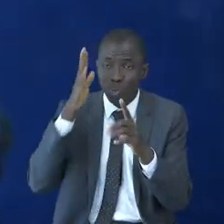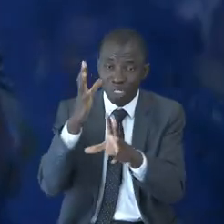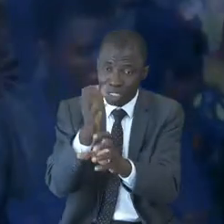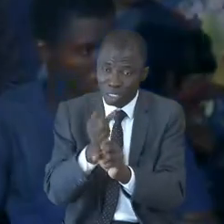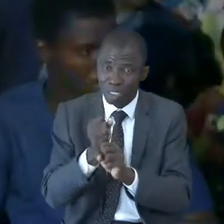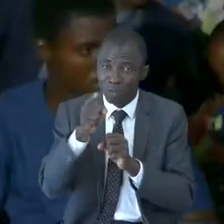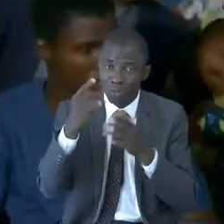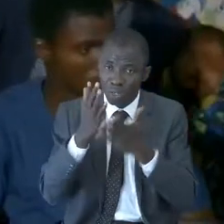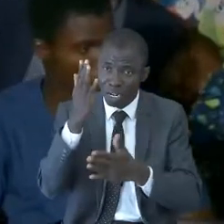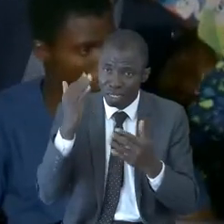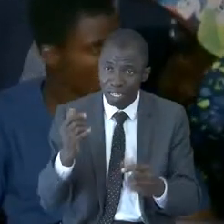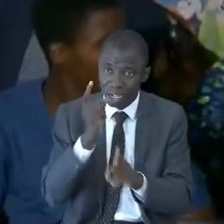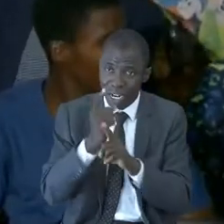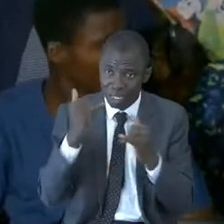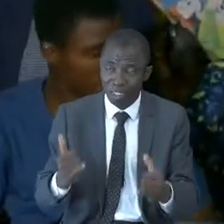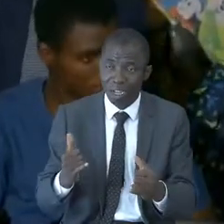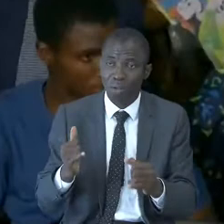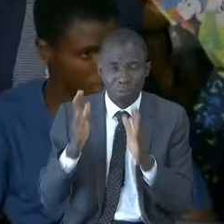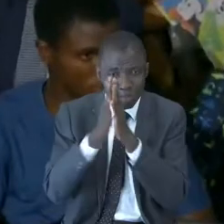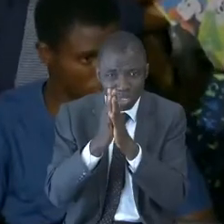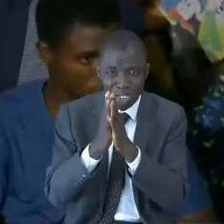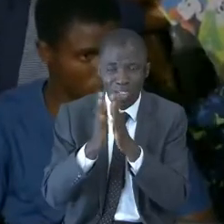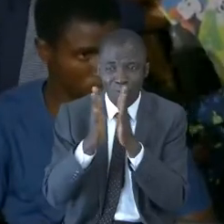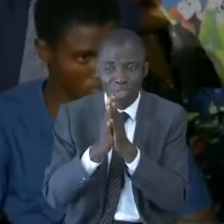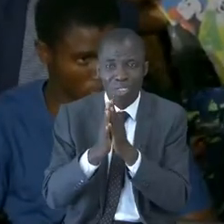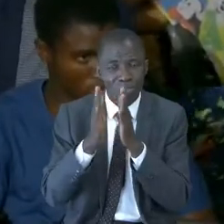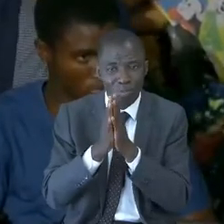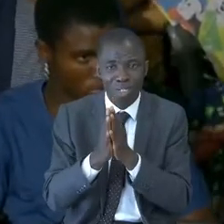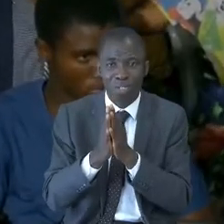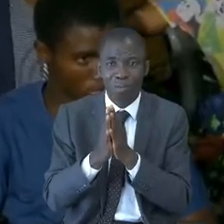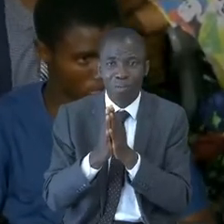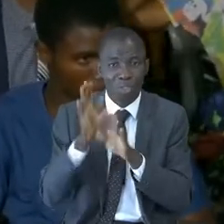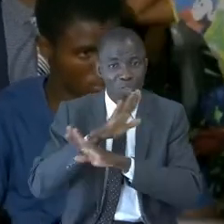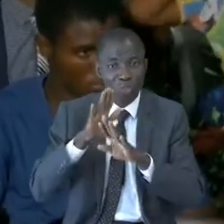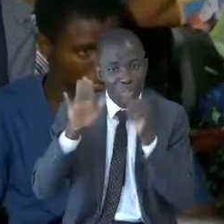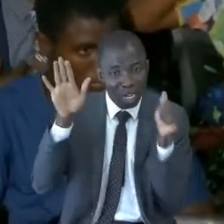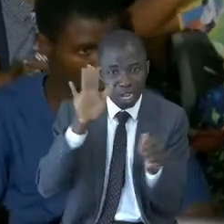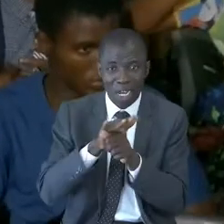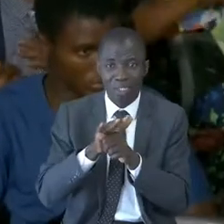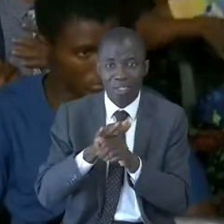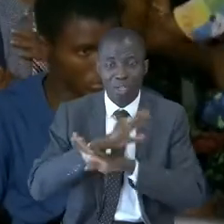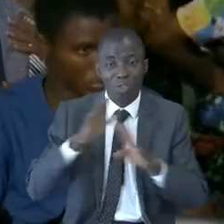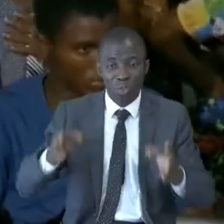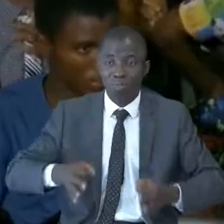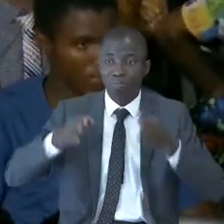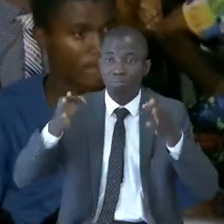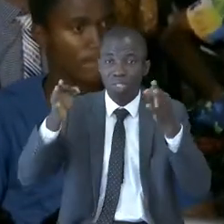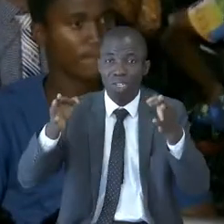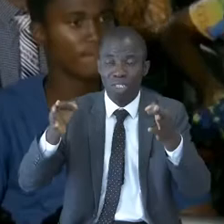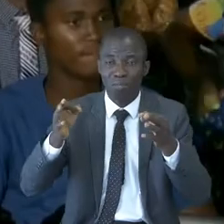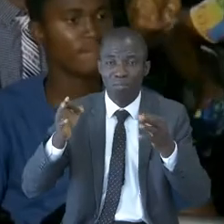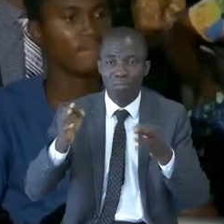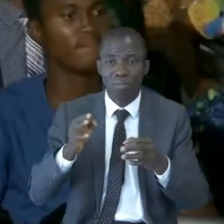you right now. And triumphant power will bring the salvation of God into your